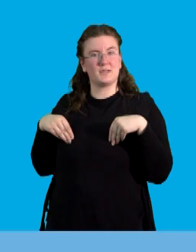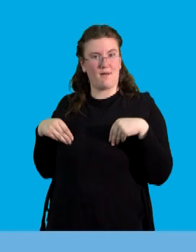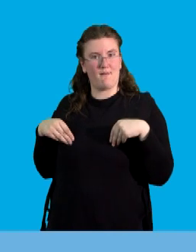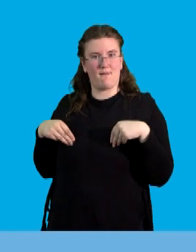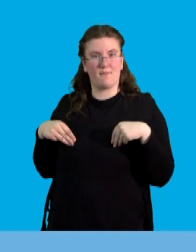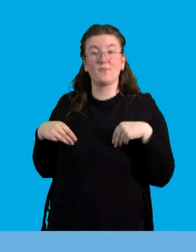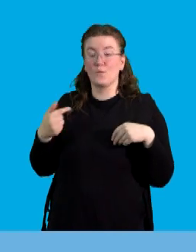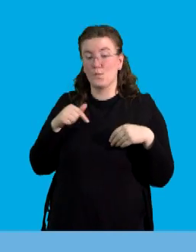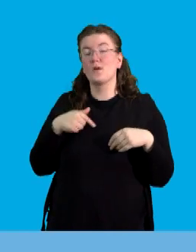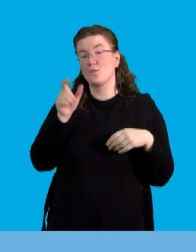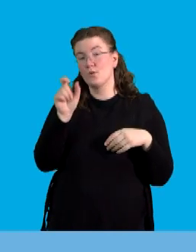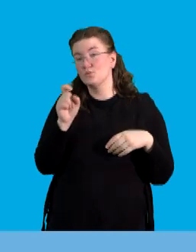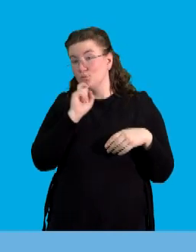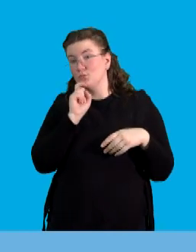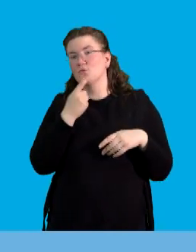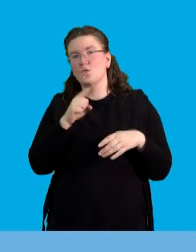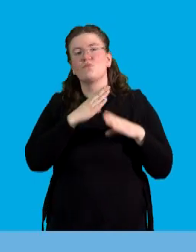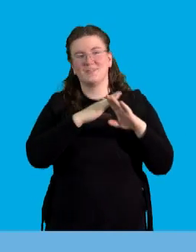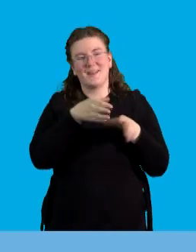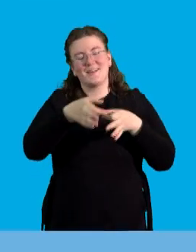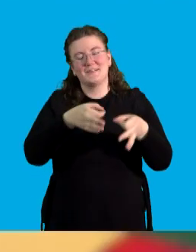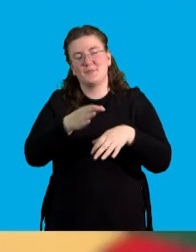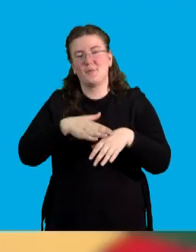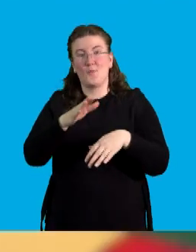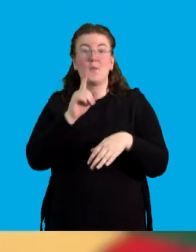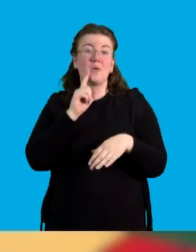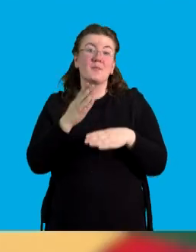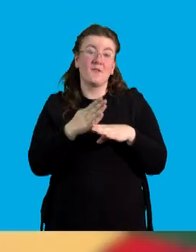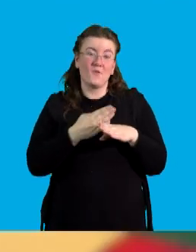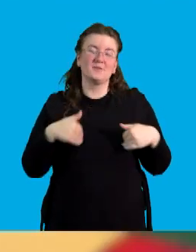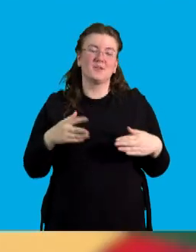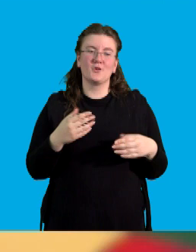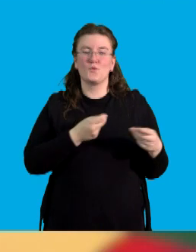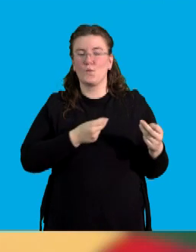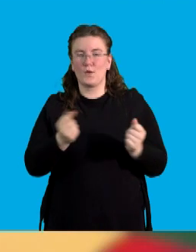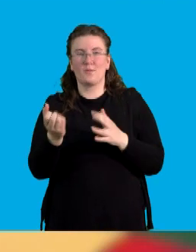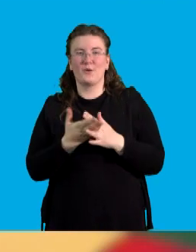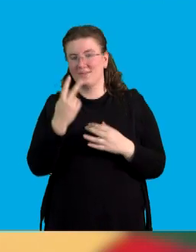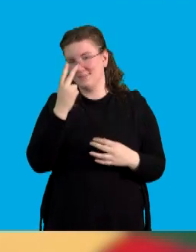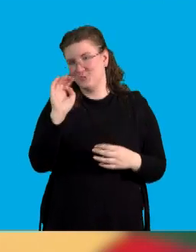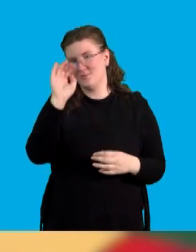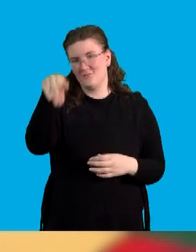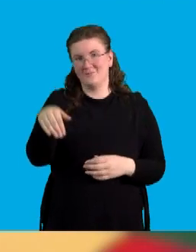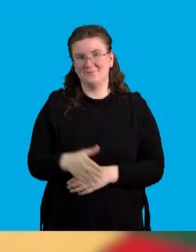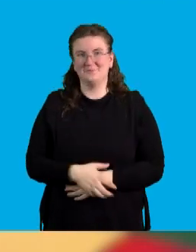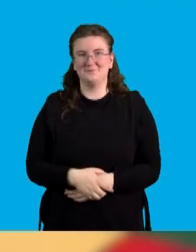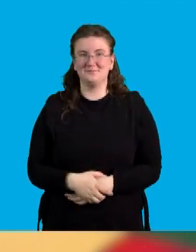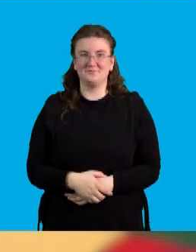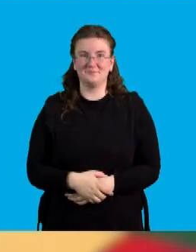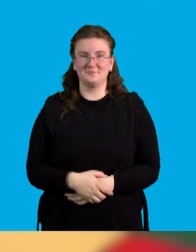resistor. So before we start with the first concept, we're just going to go for a quick short break, and I will see you just after this.